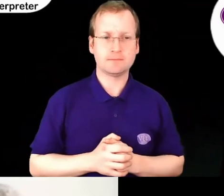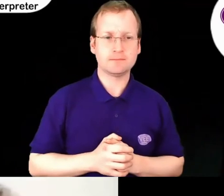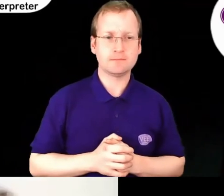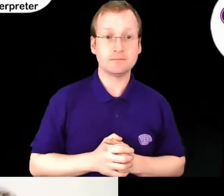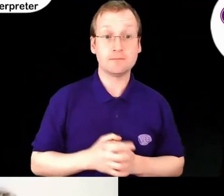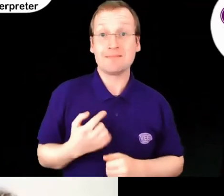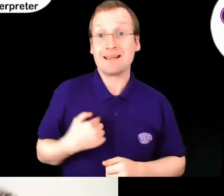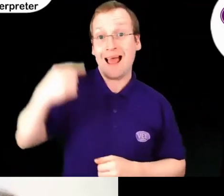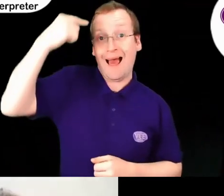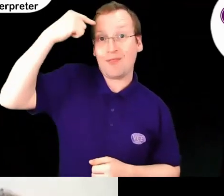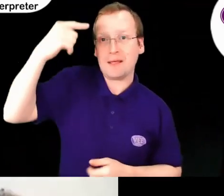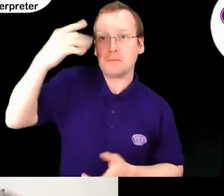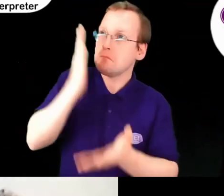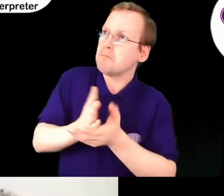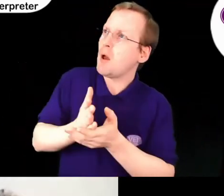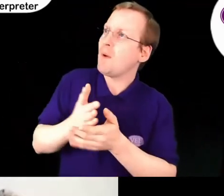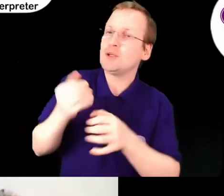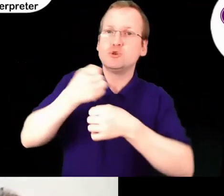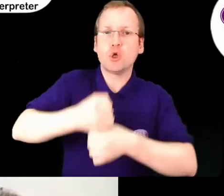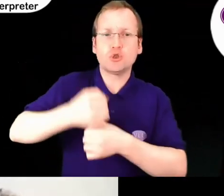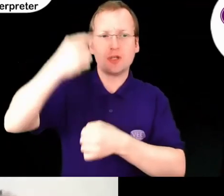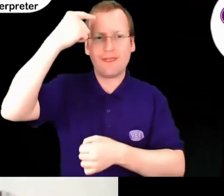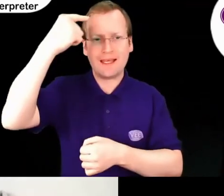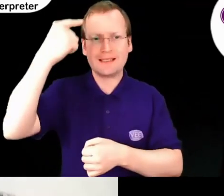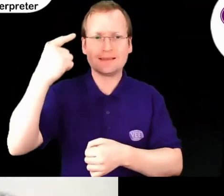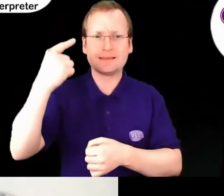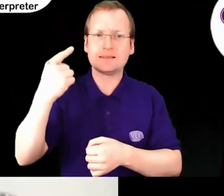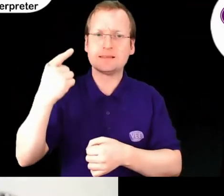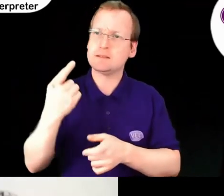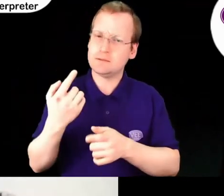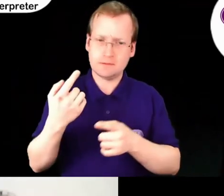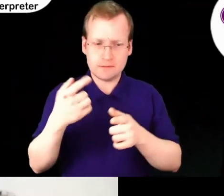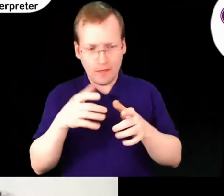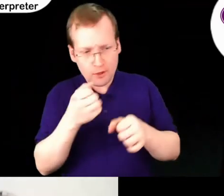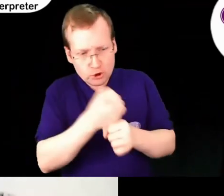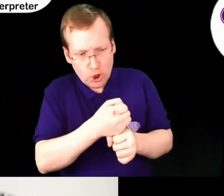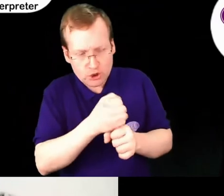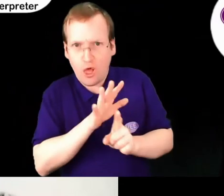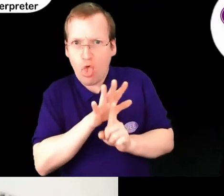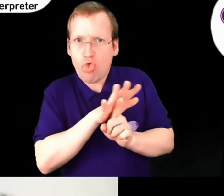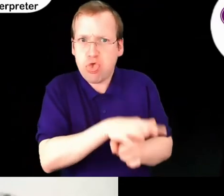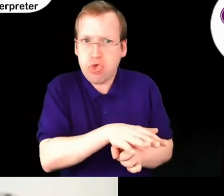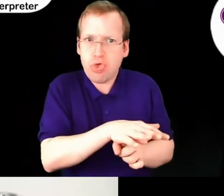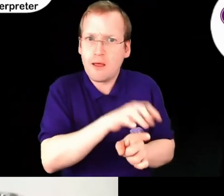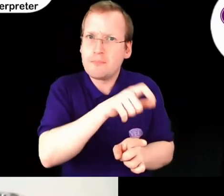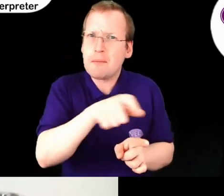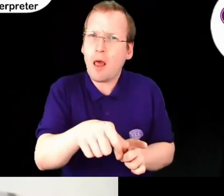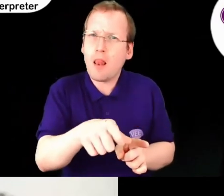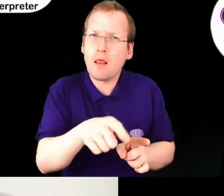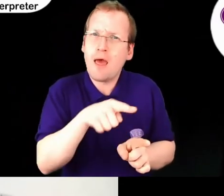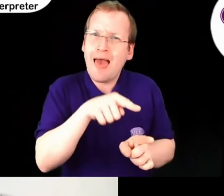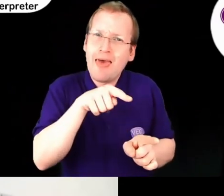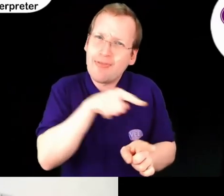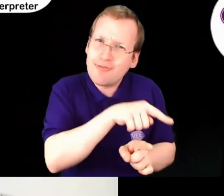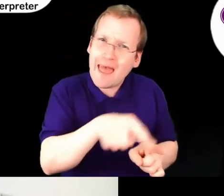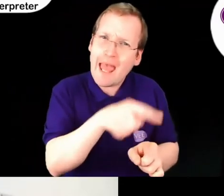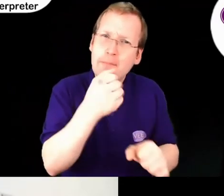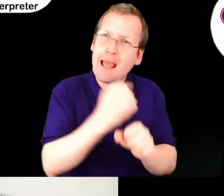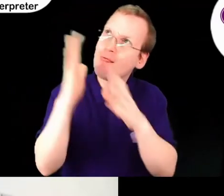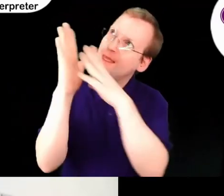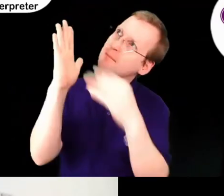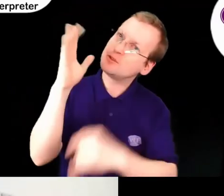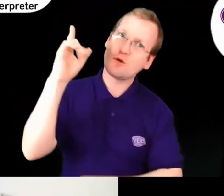I think that when a church takes a stance which demeans those who are made in the image of God, then that church deserves